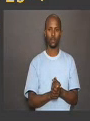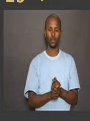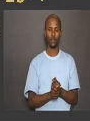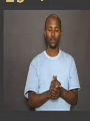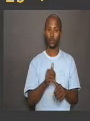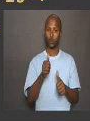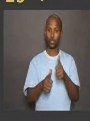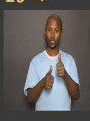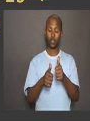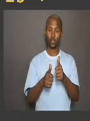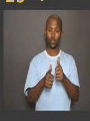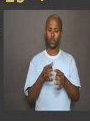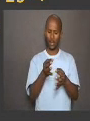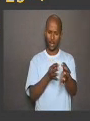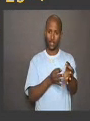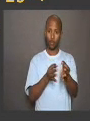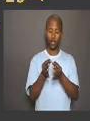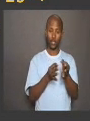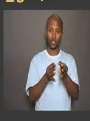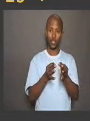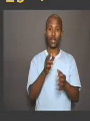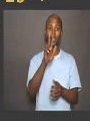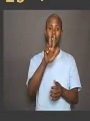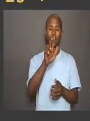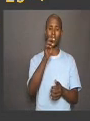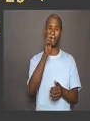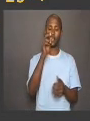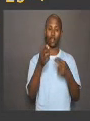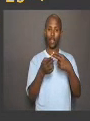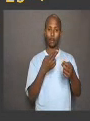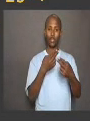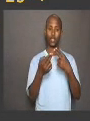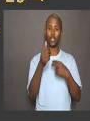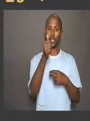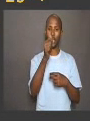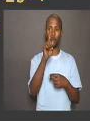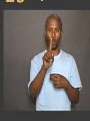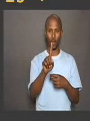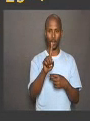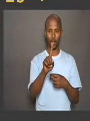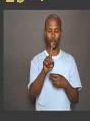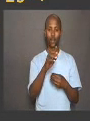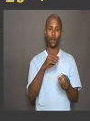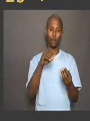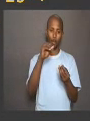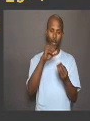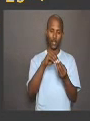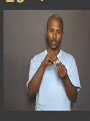25, which we can express as 3 times